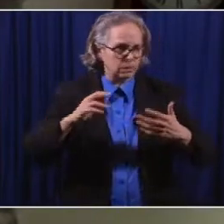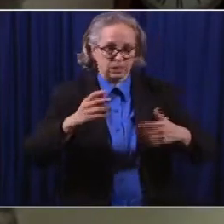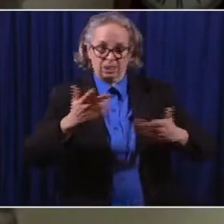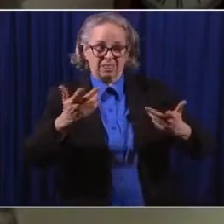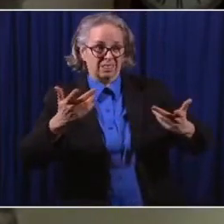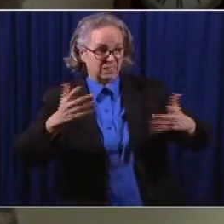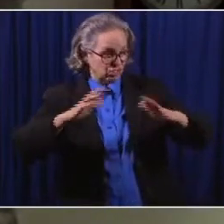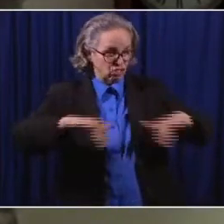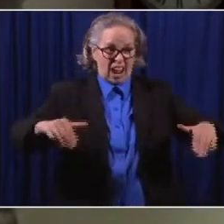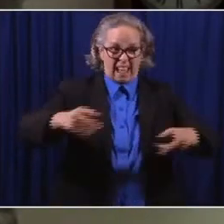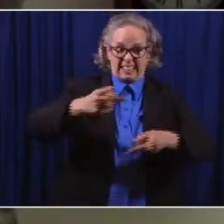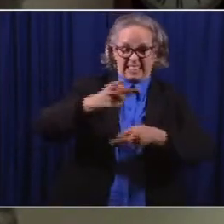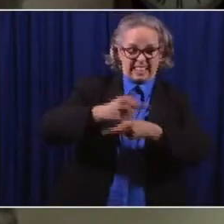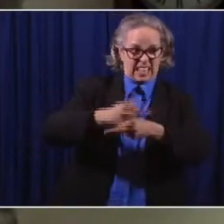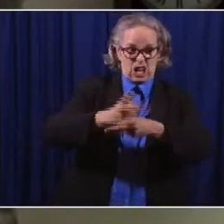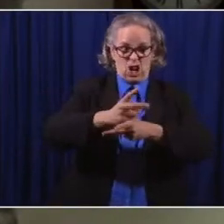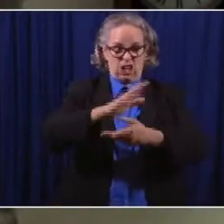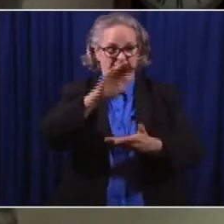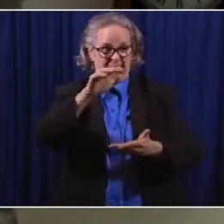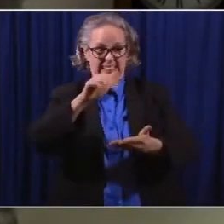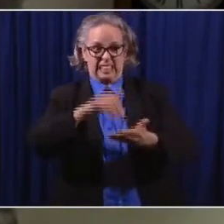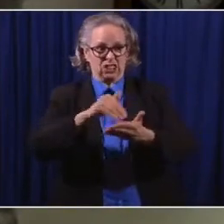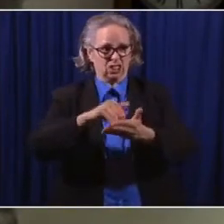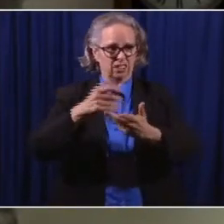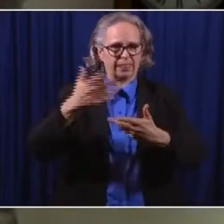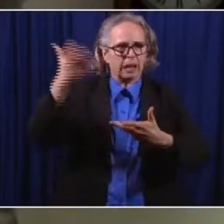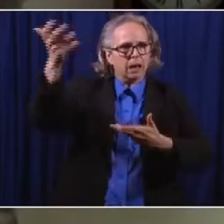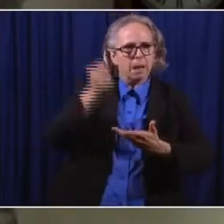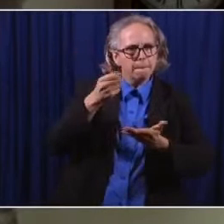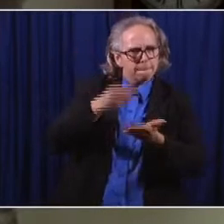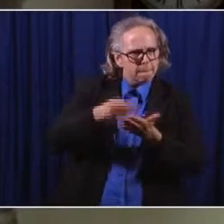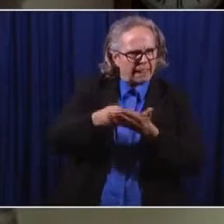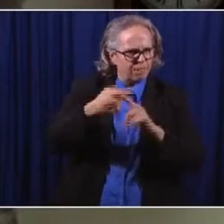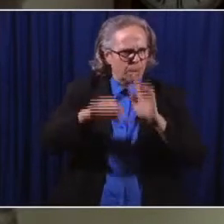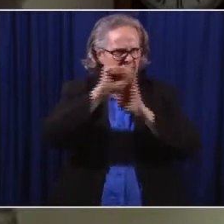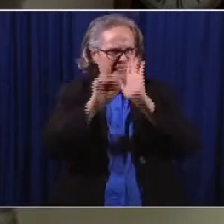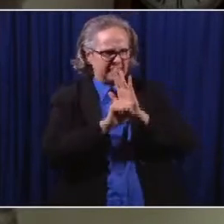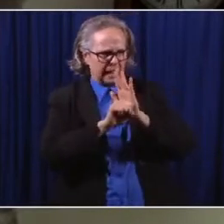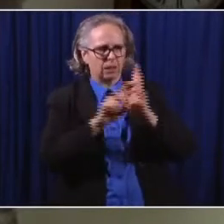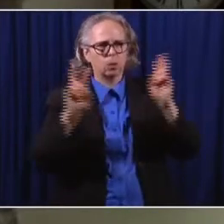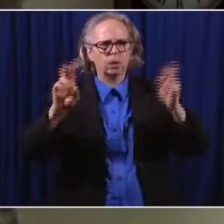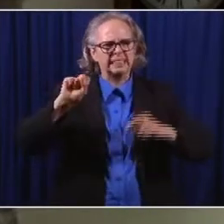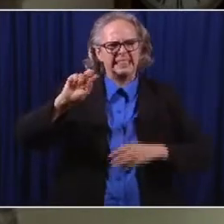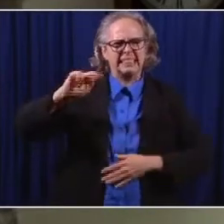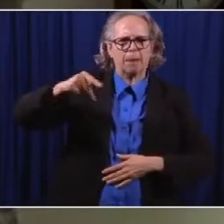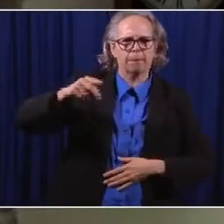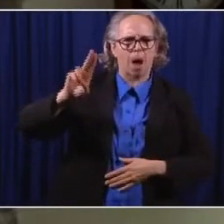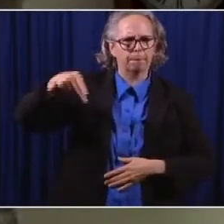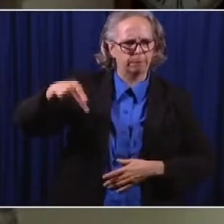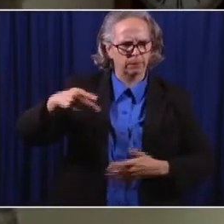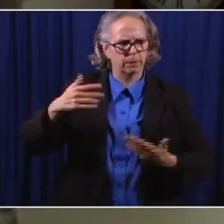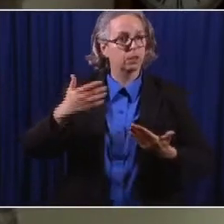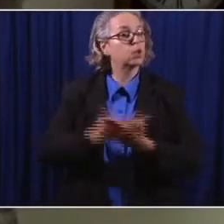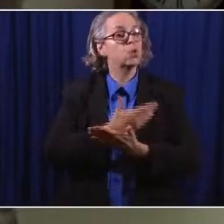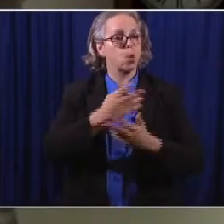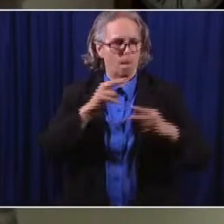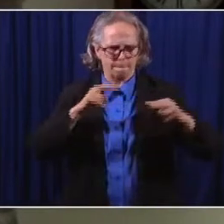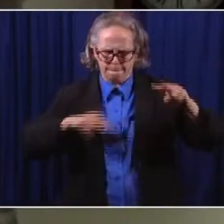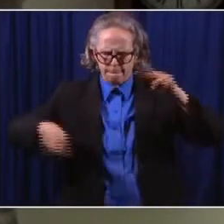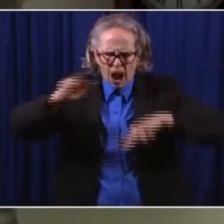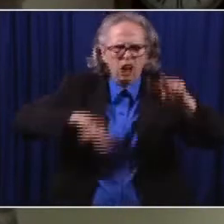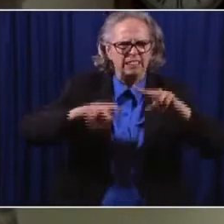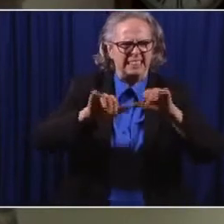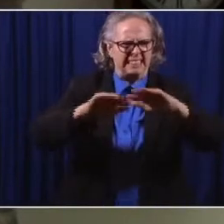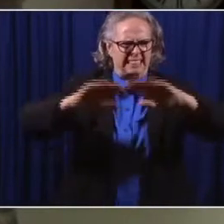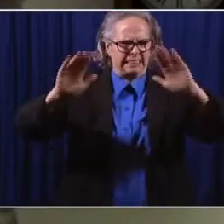system called Step Up to Quality, and that has been achieved. When I came to office on January 14th,